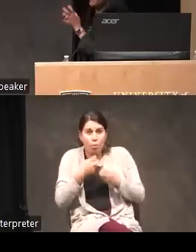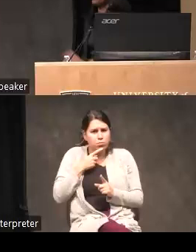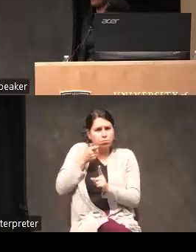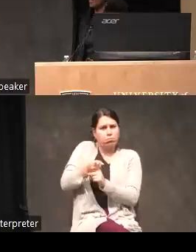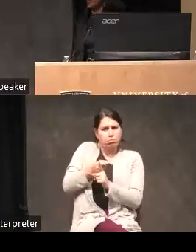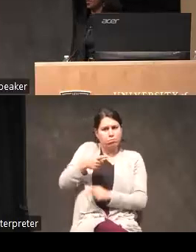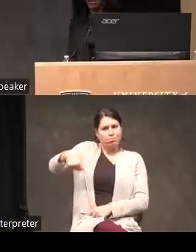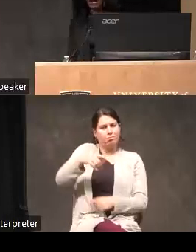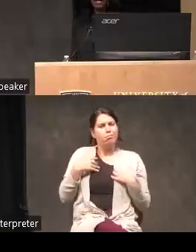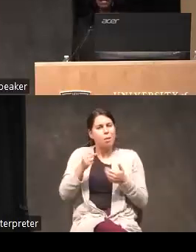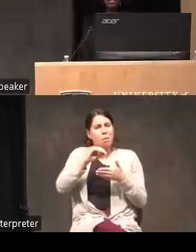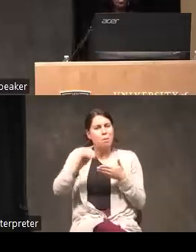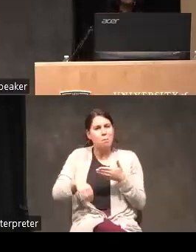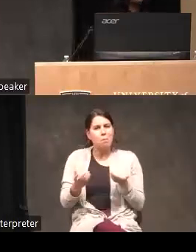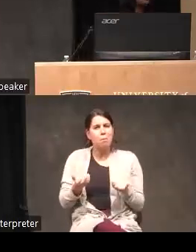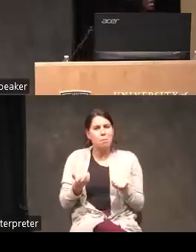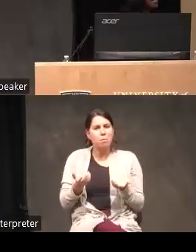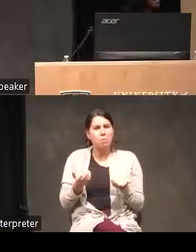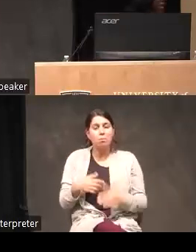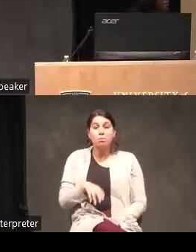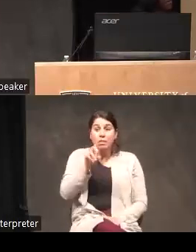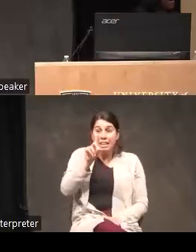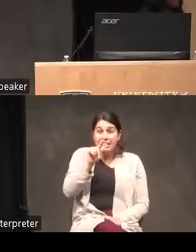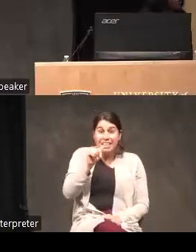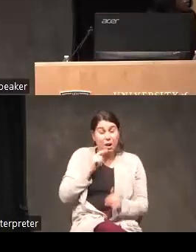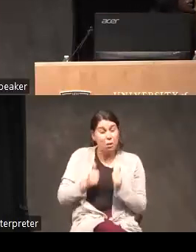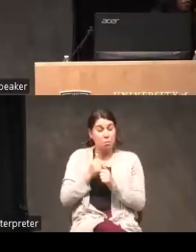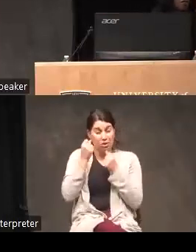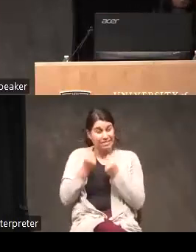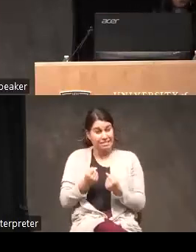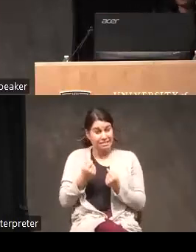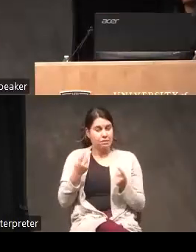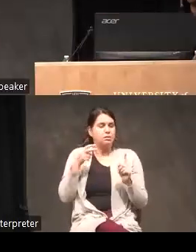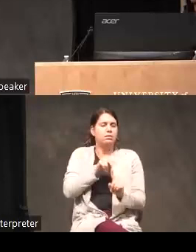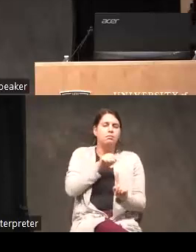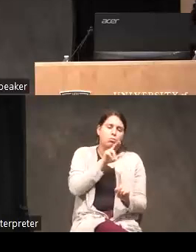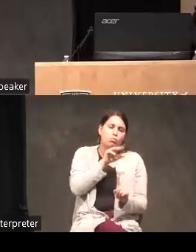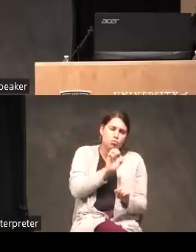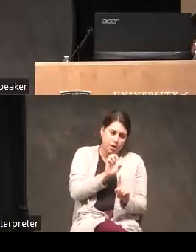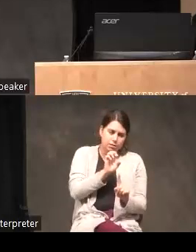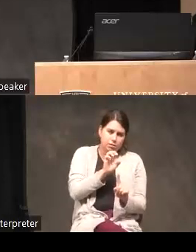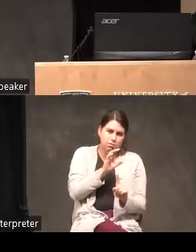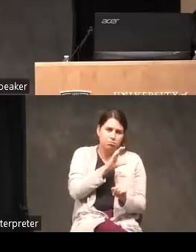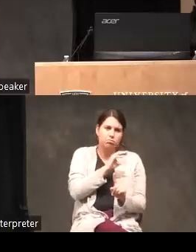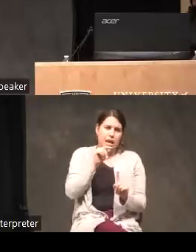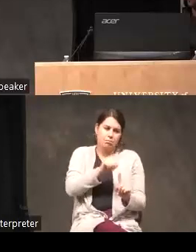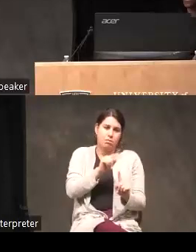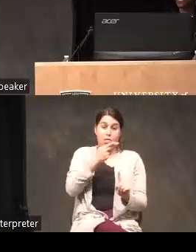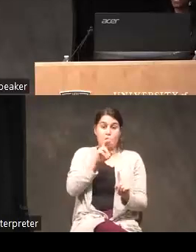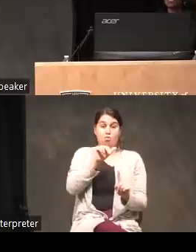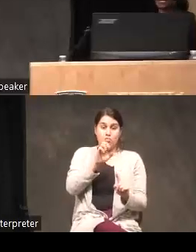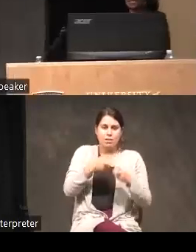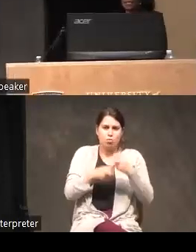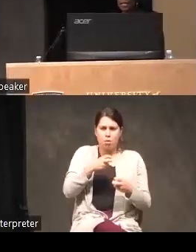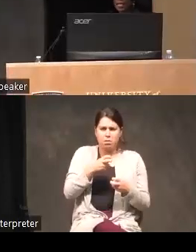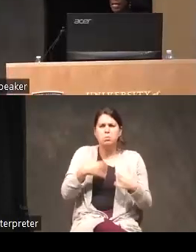affect health outcomes, right? Although the data is best, and I'll be focusing on it from a perspective of race, and the race problem is very real in